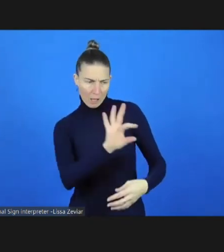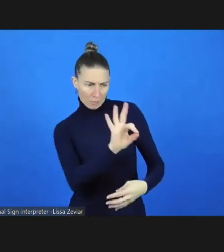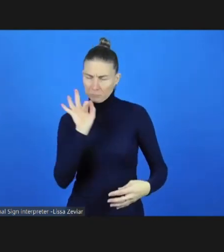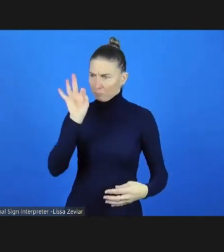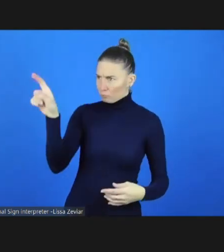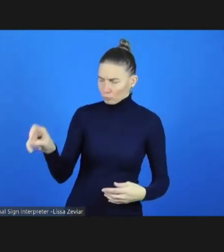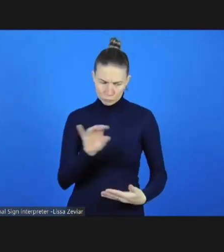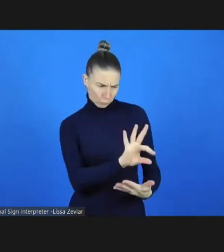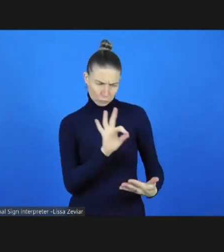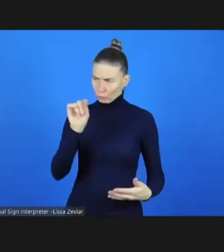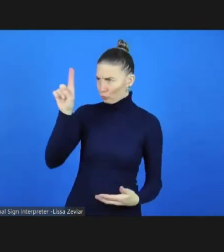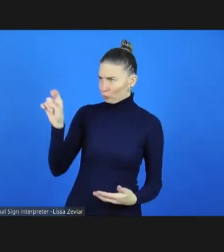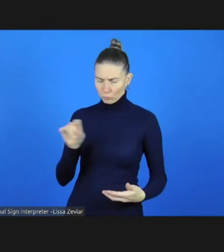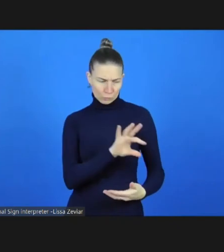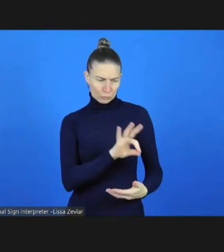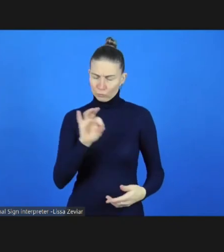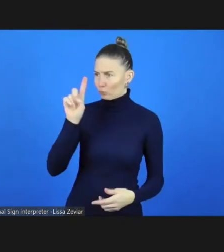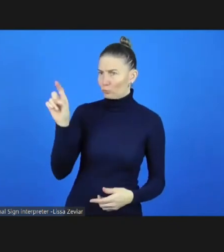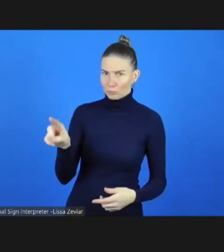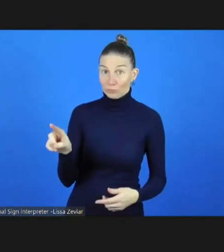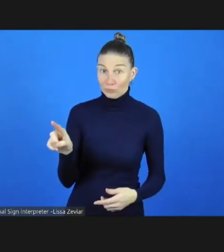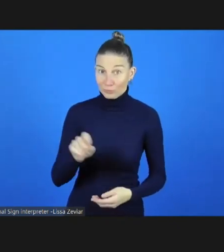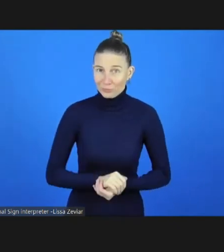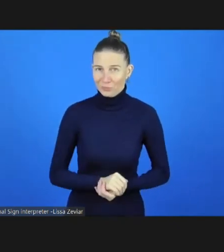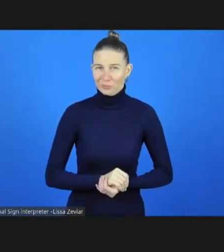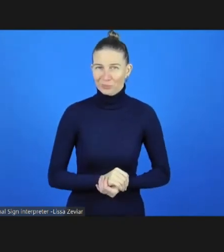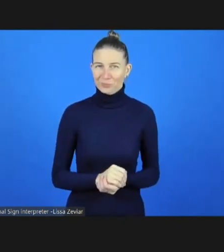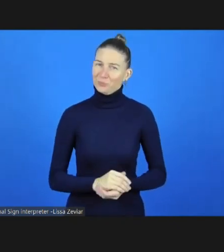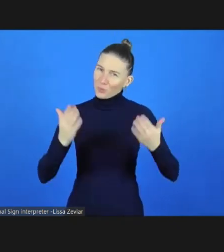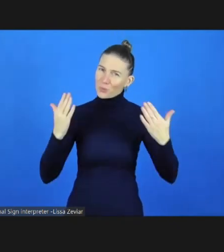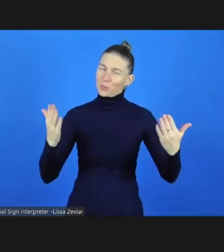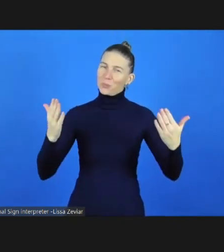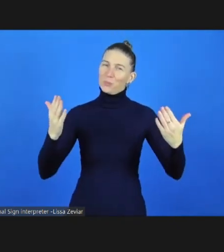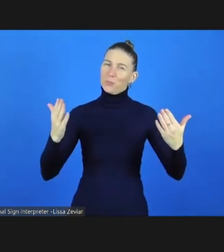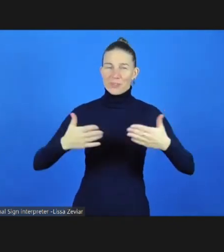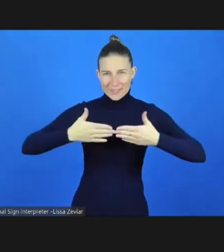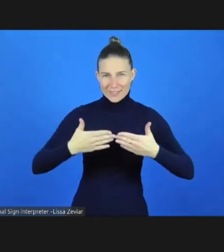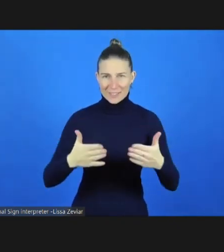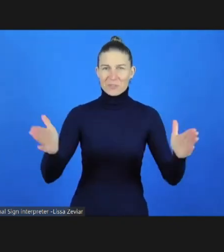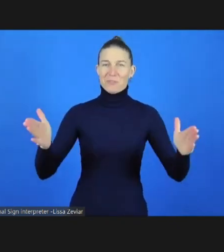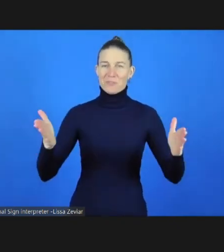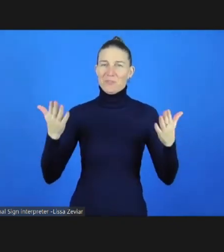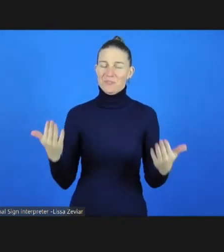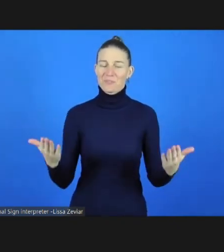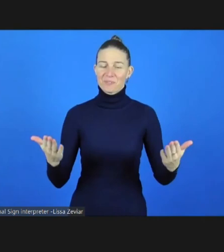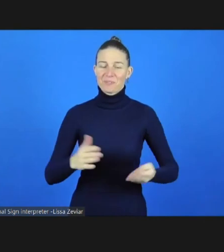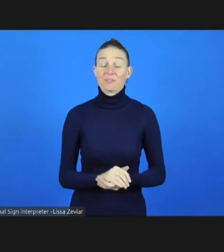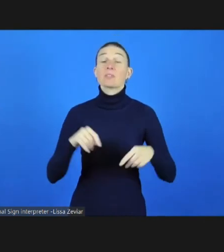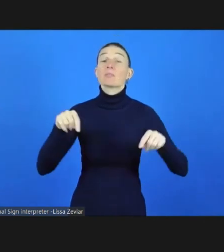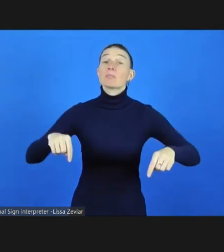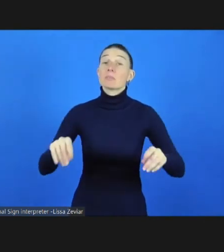to respond to them. So, let's get started with the content. This session aims